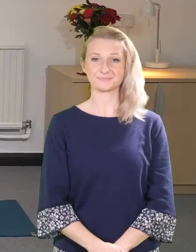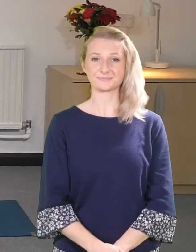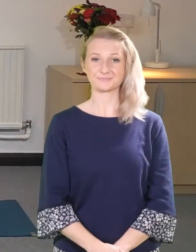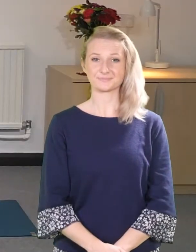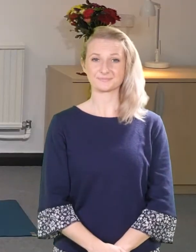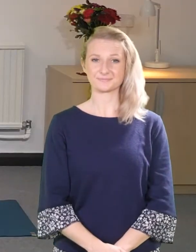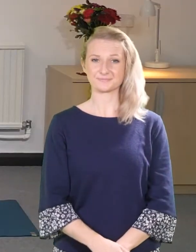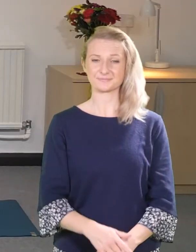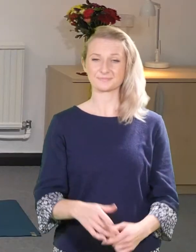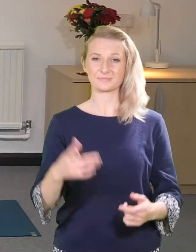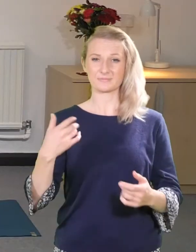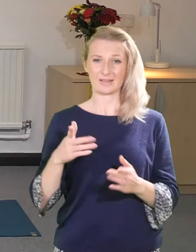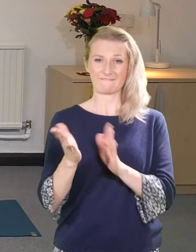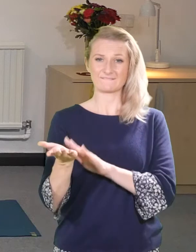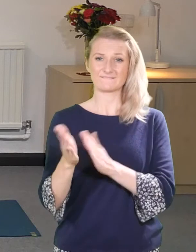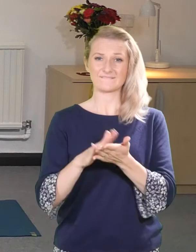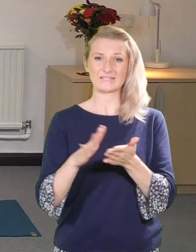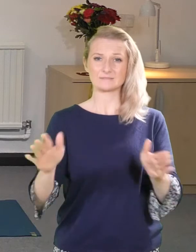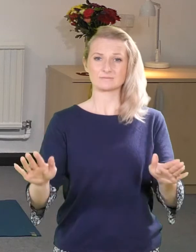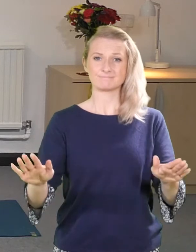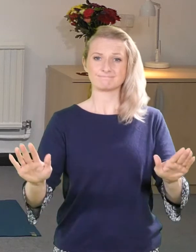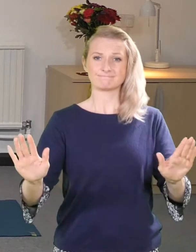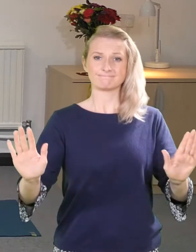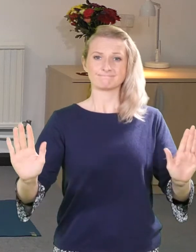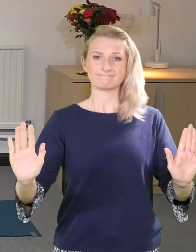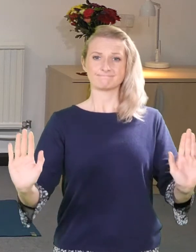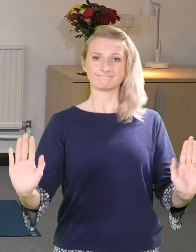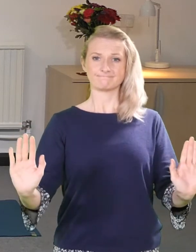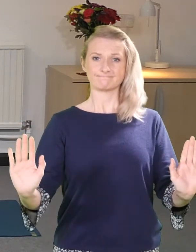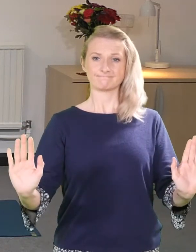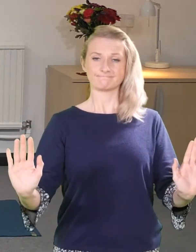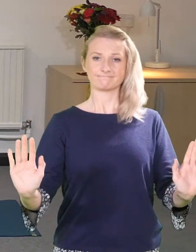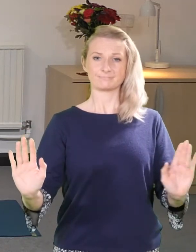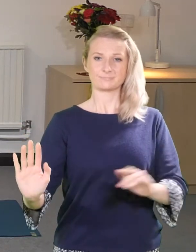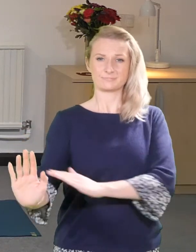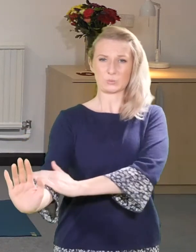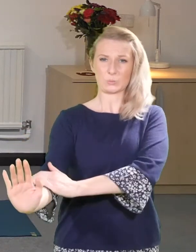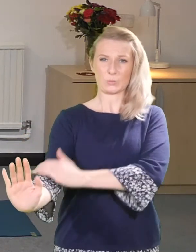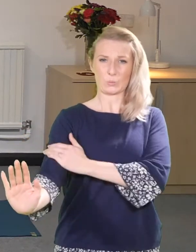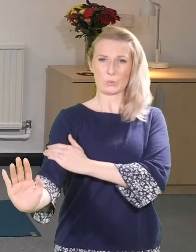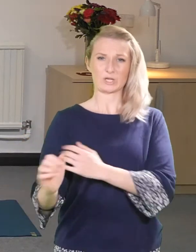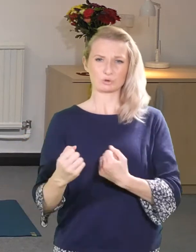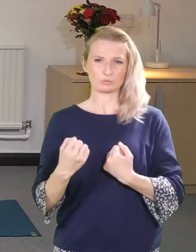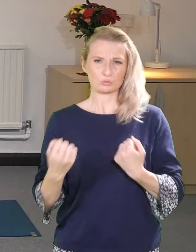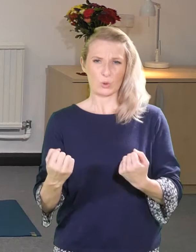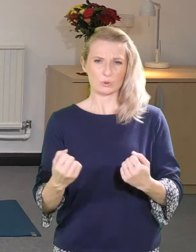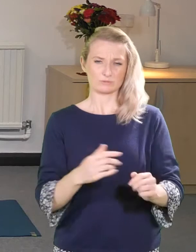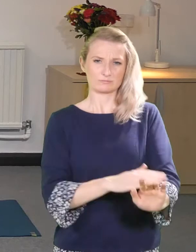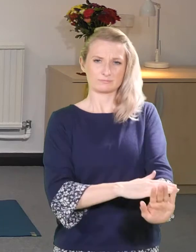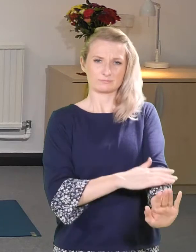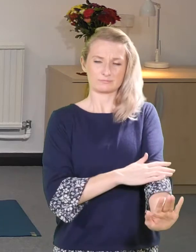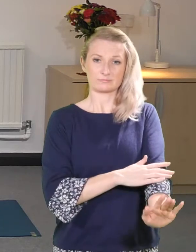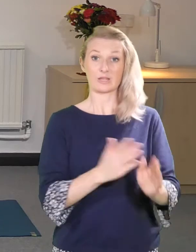And if you start to flex your ankles, so make your legs a little bit active here, and then you're going to take your right hand and